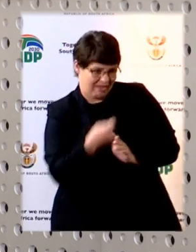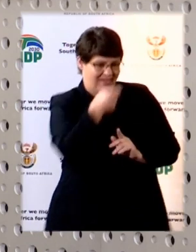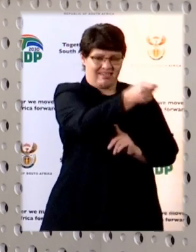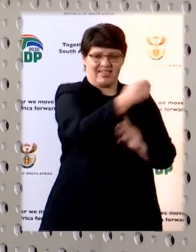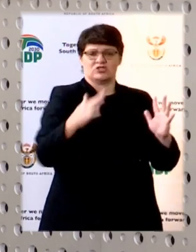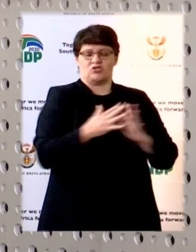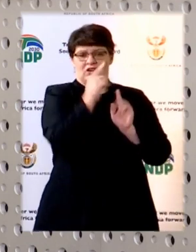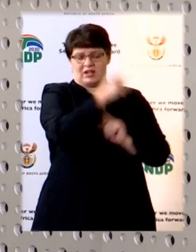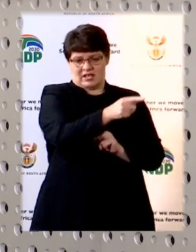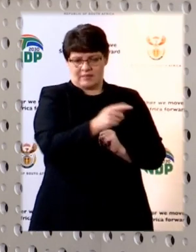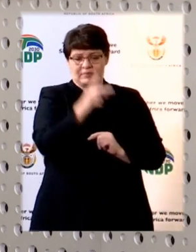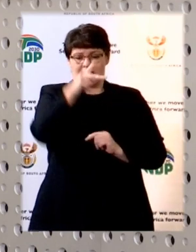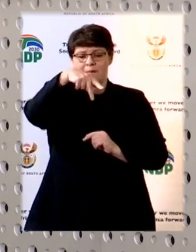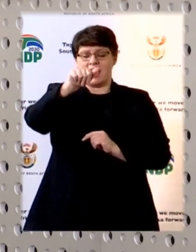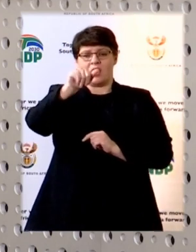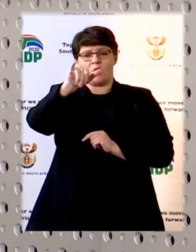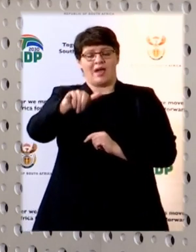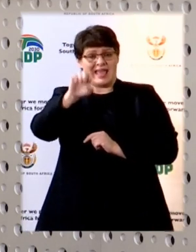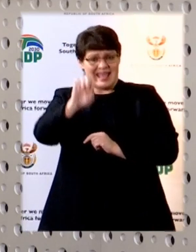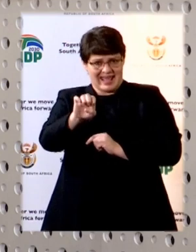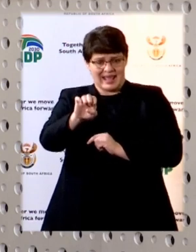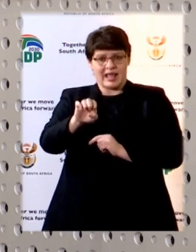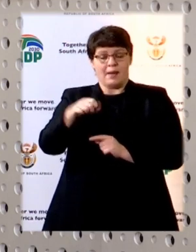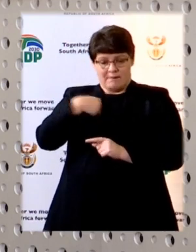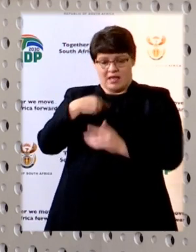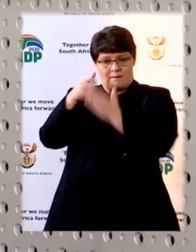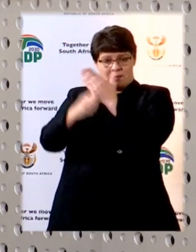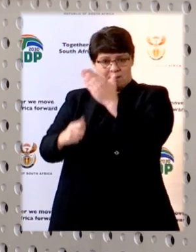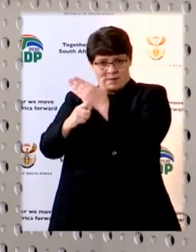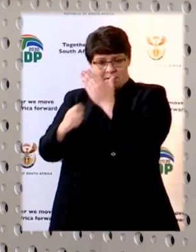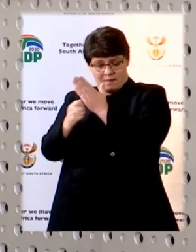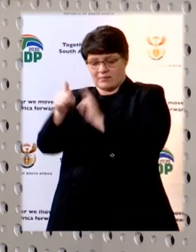as you earn for donation made through the employer,